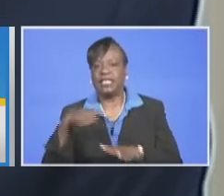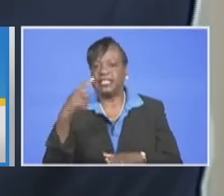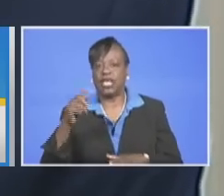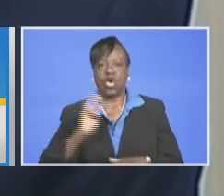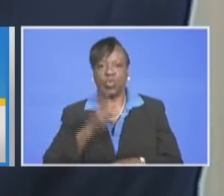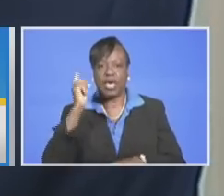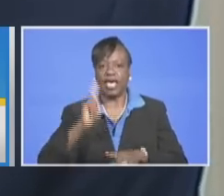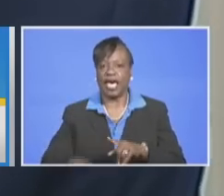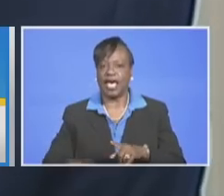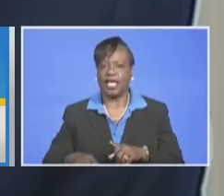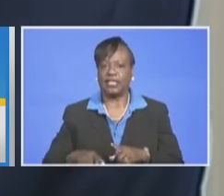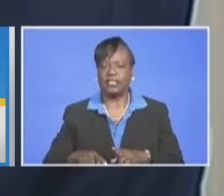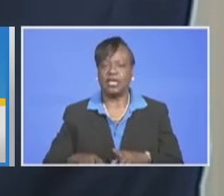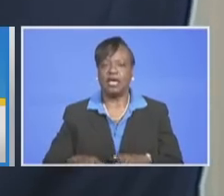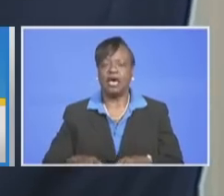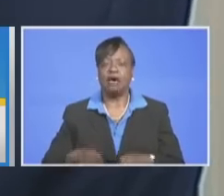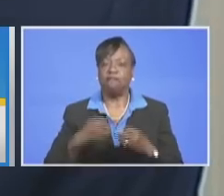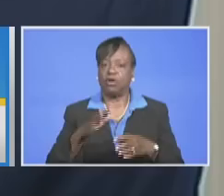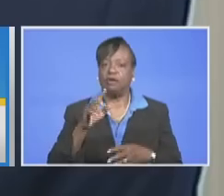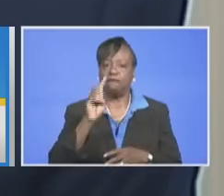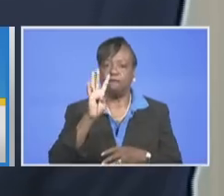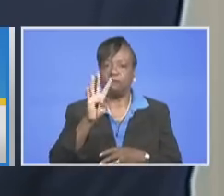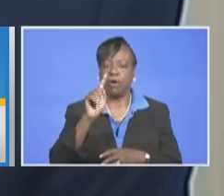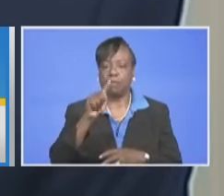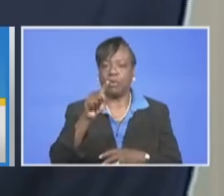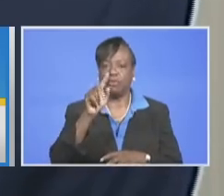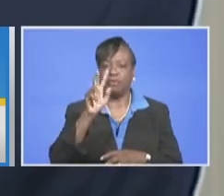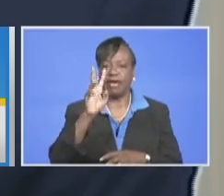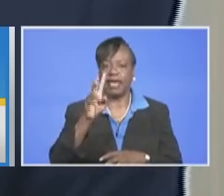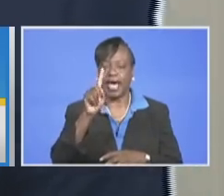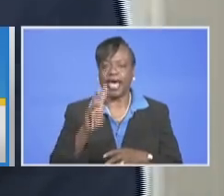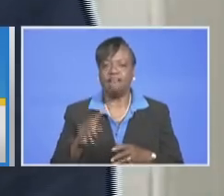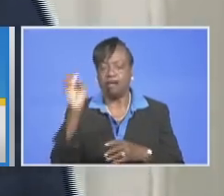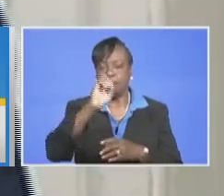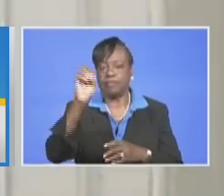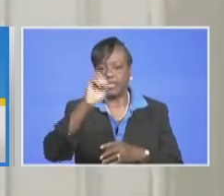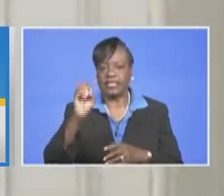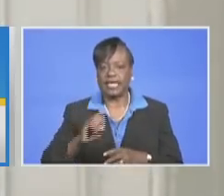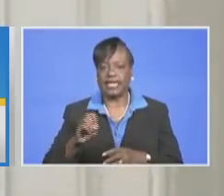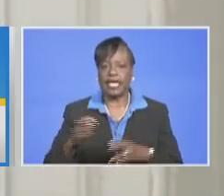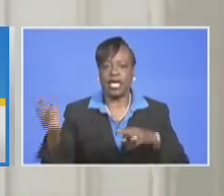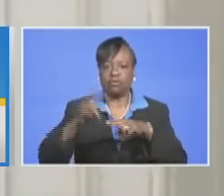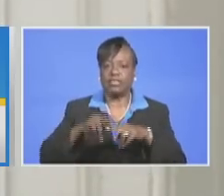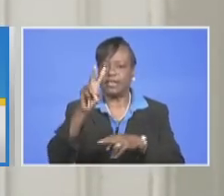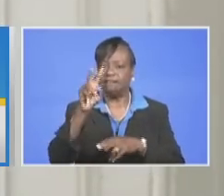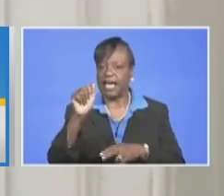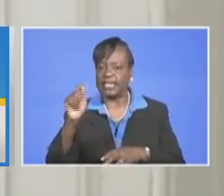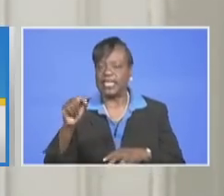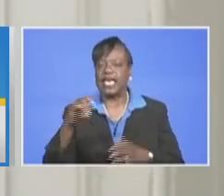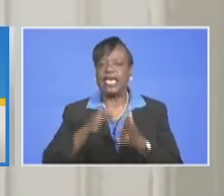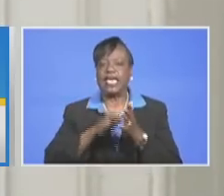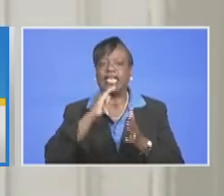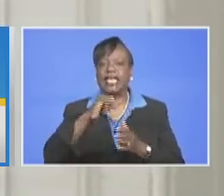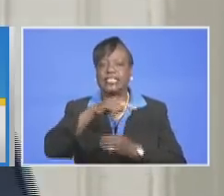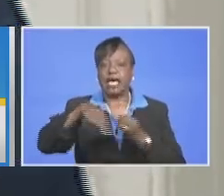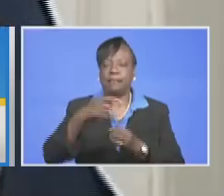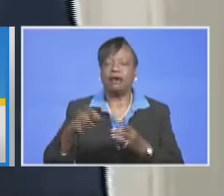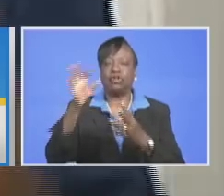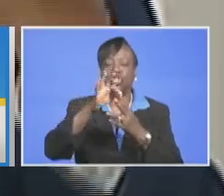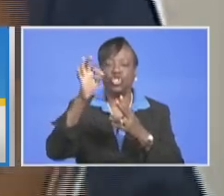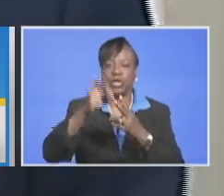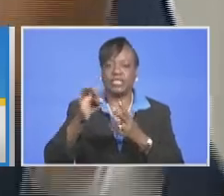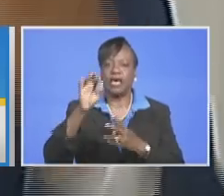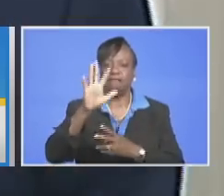afford a 4.5% increase in VAT. It's all about choices, Mr. Speaker, choices. Mr. Speaker, $500 million is